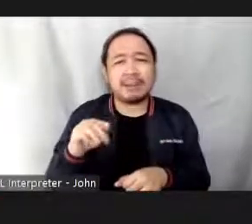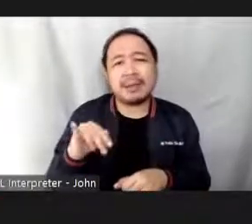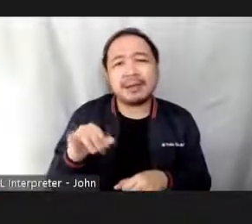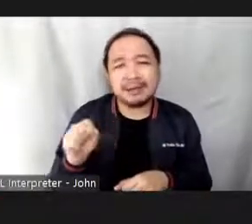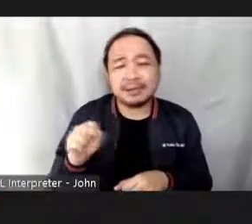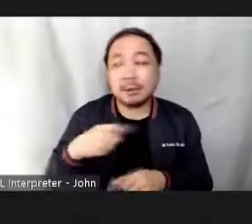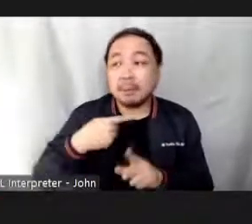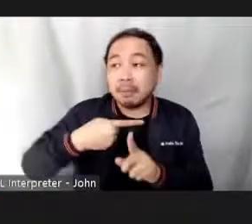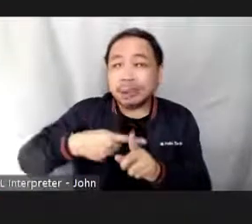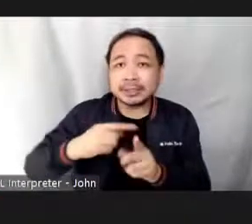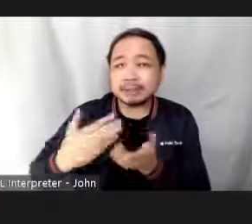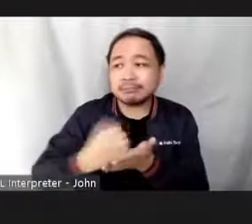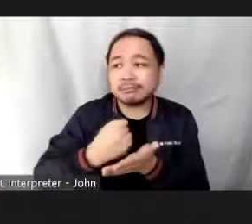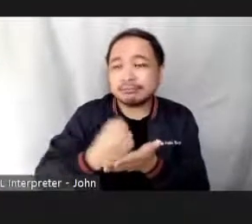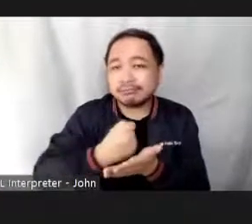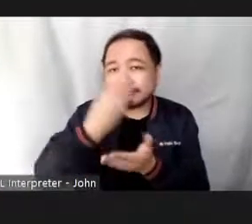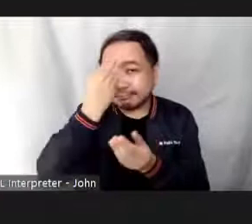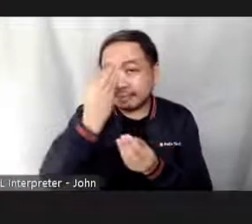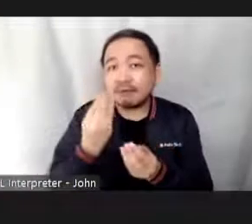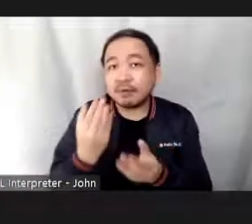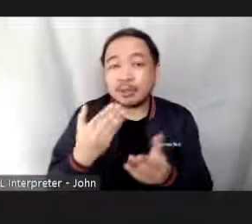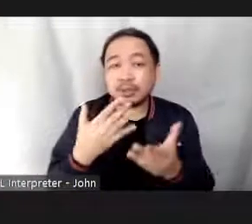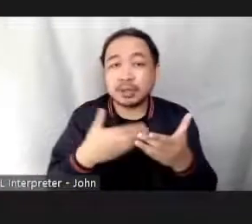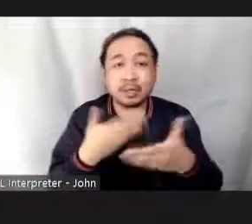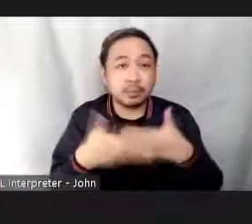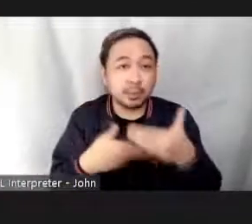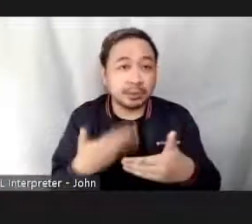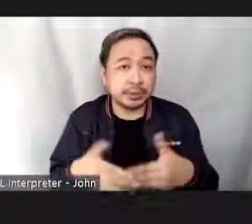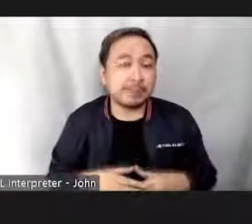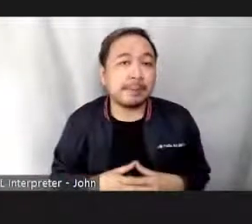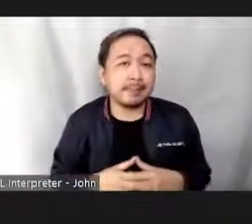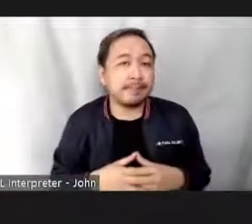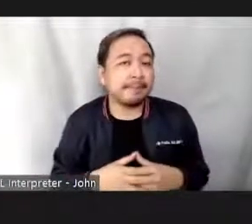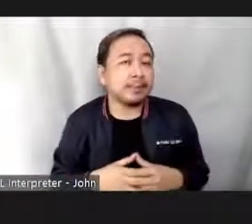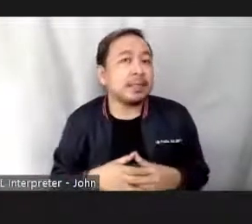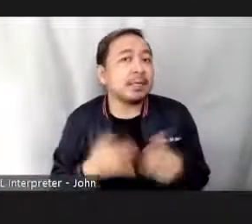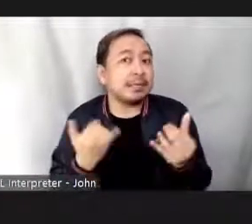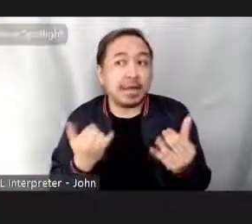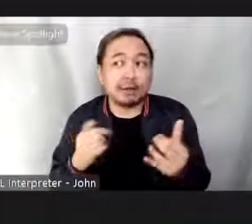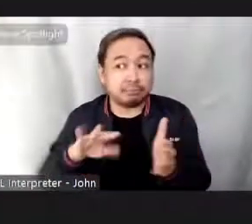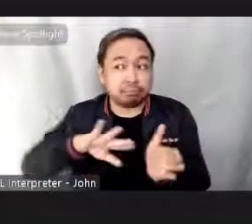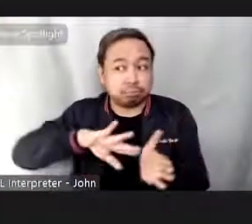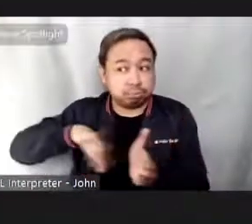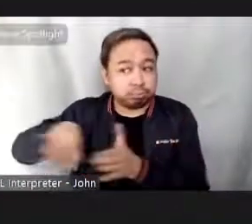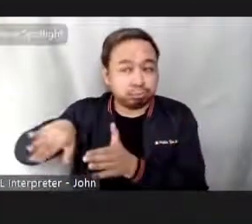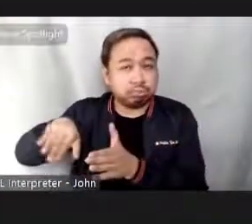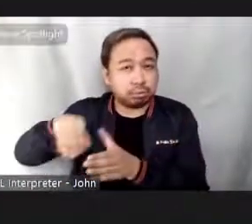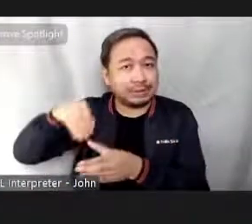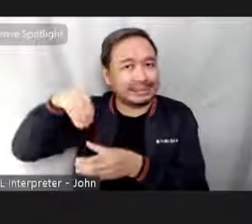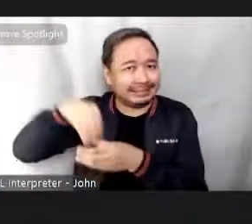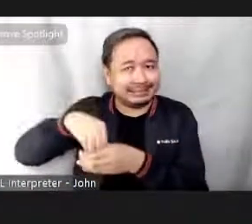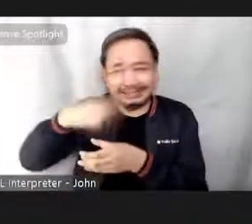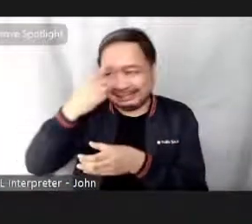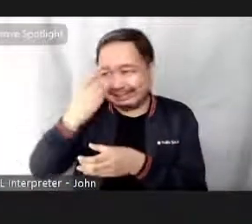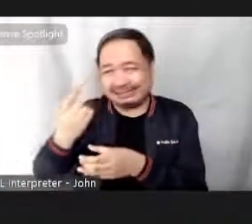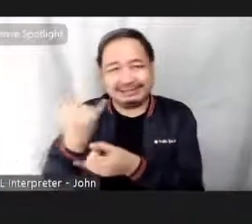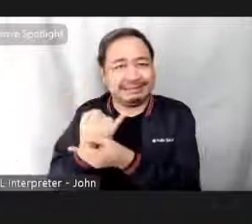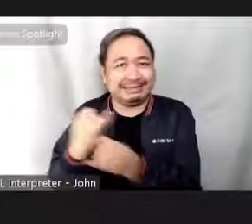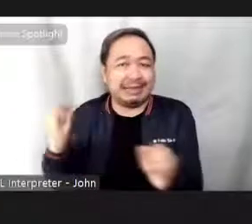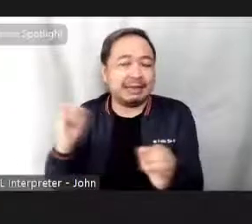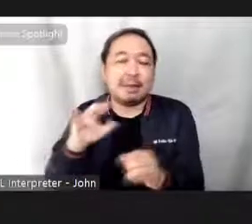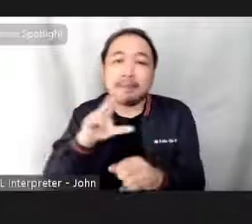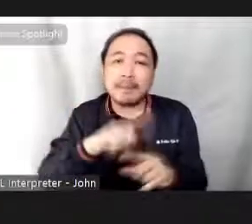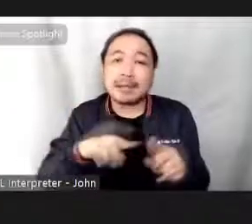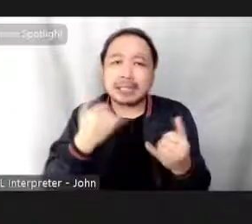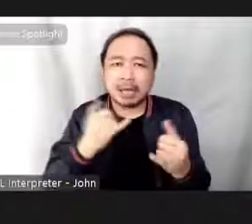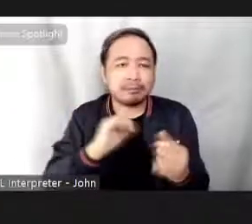data collections and processing. Therefore, what we need is a database system that is accessible, a